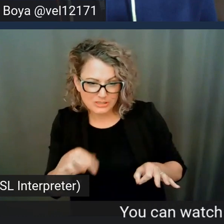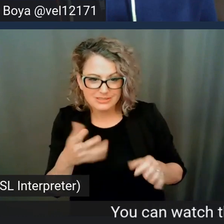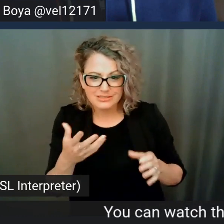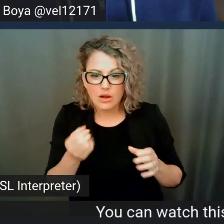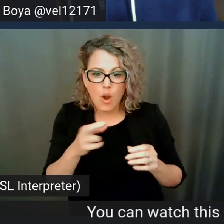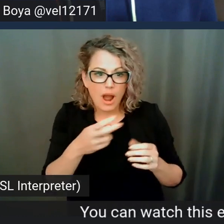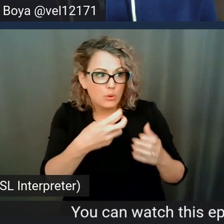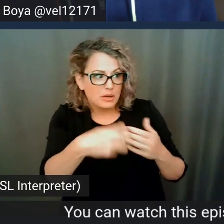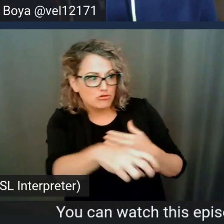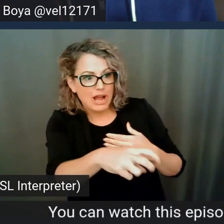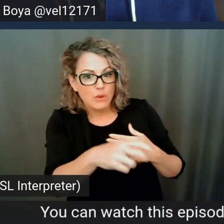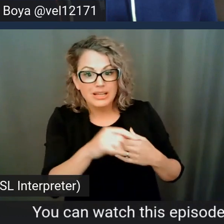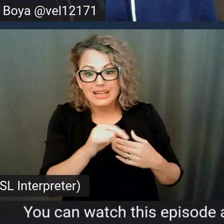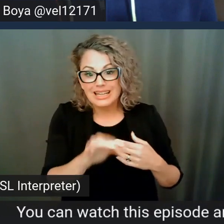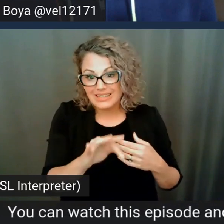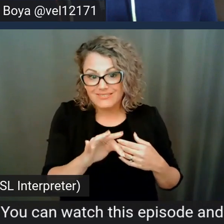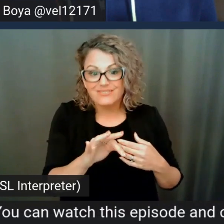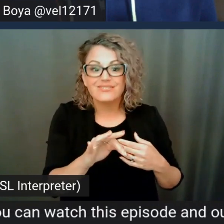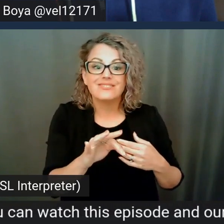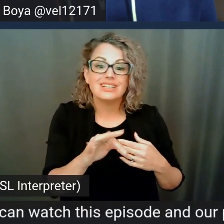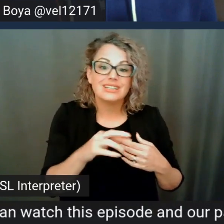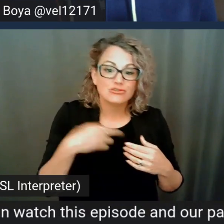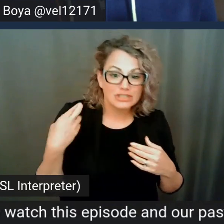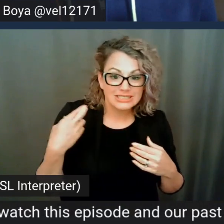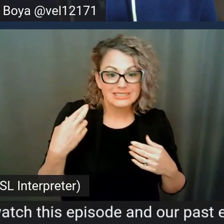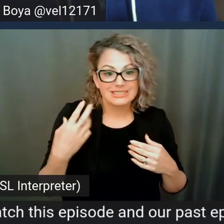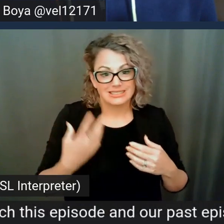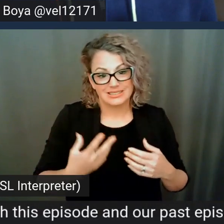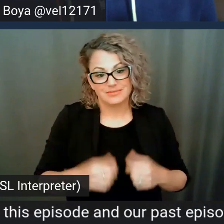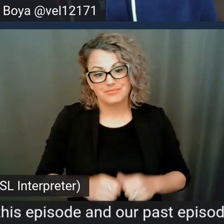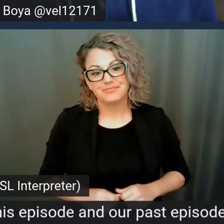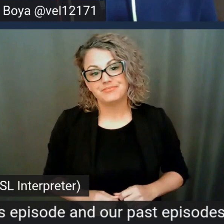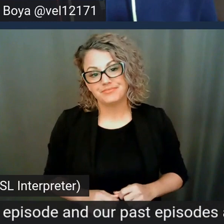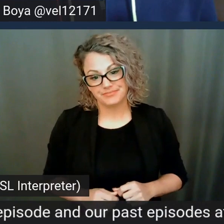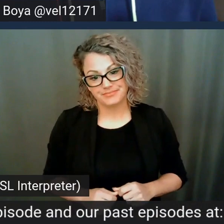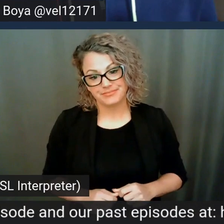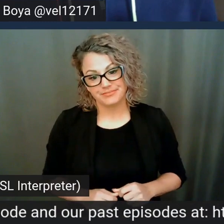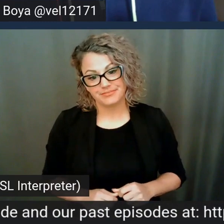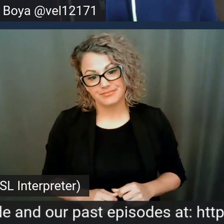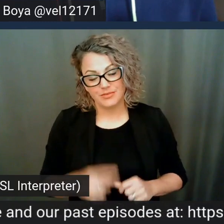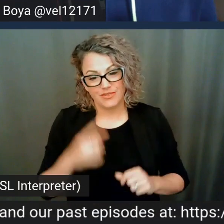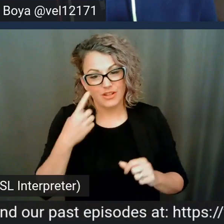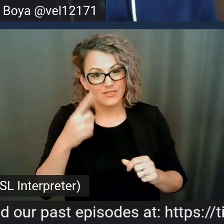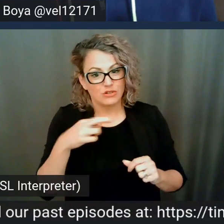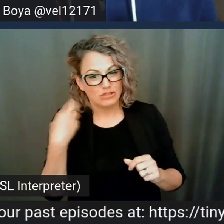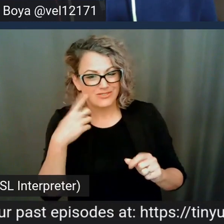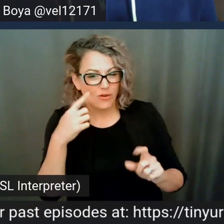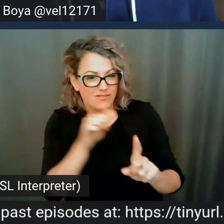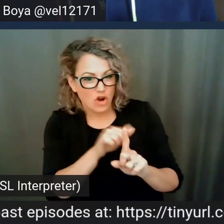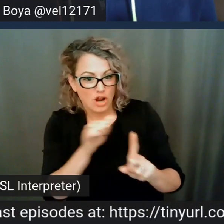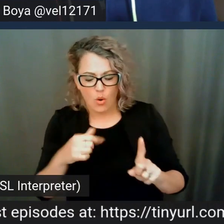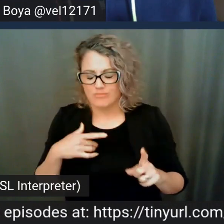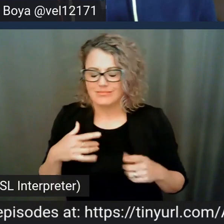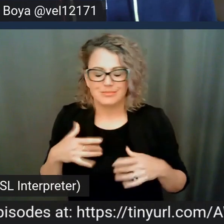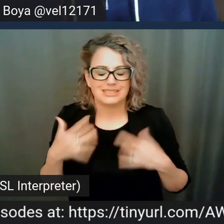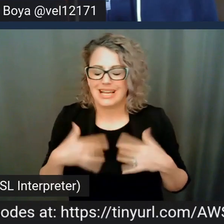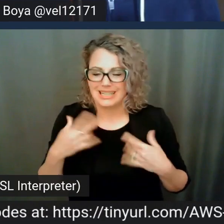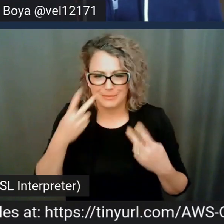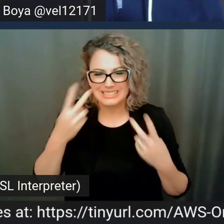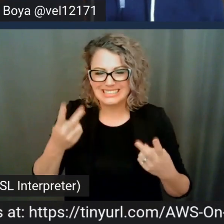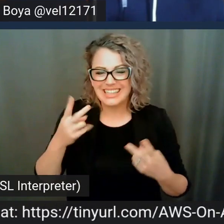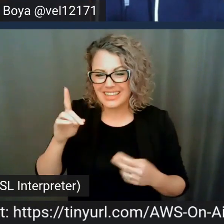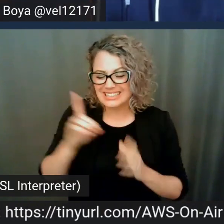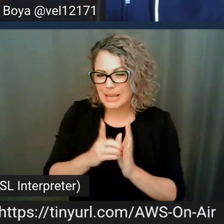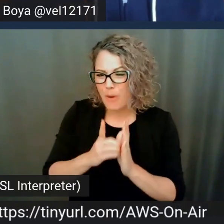call if there's a risk of fraud. Yeah, you know what? I can't wait. Can we see the demo, please?